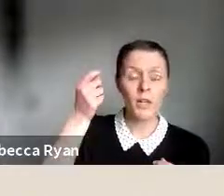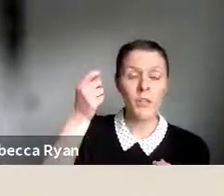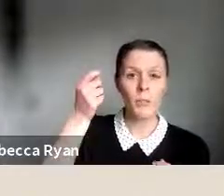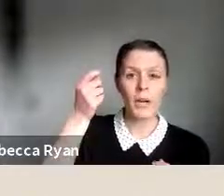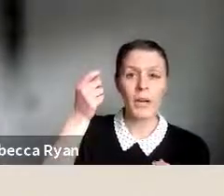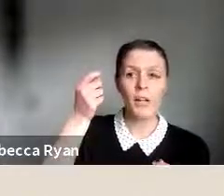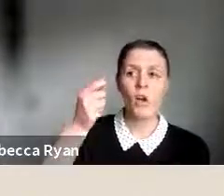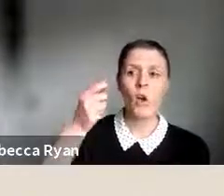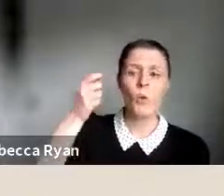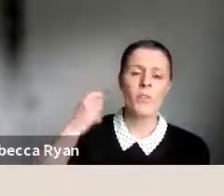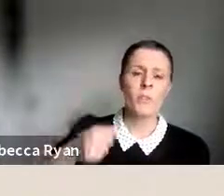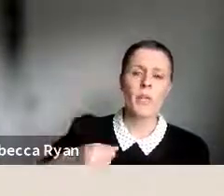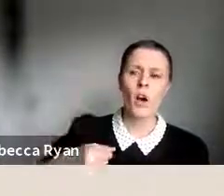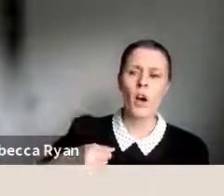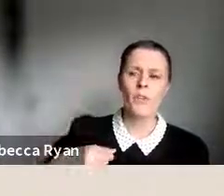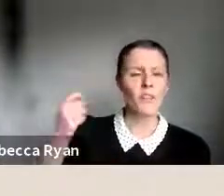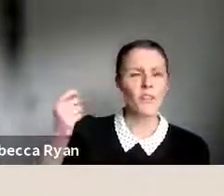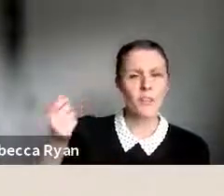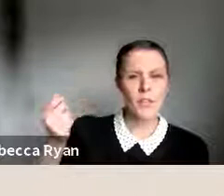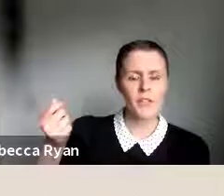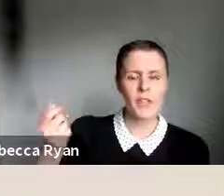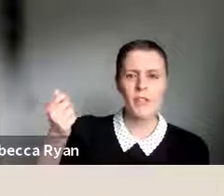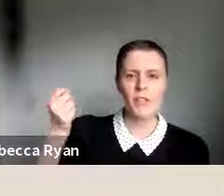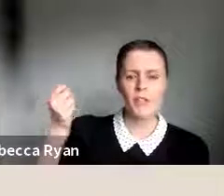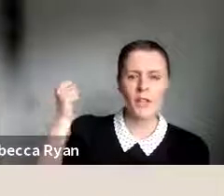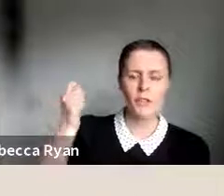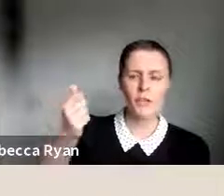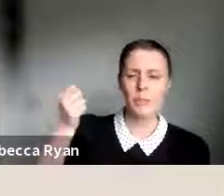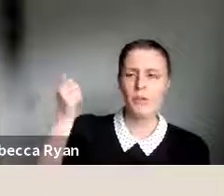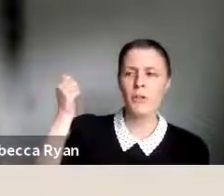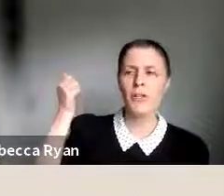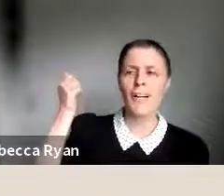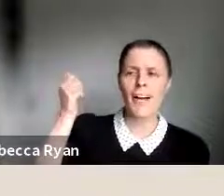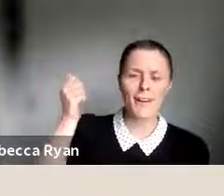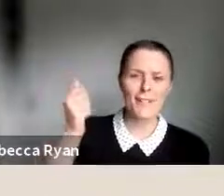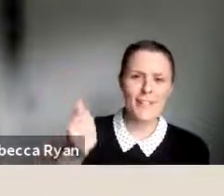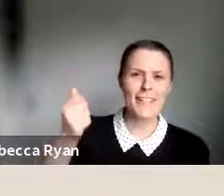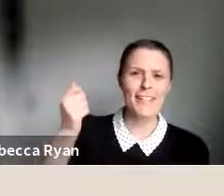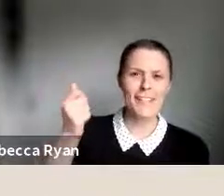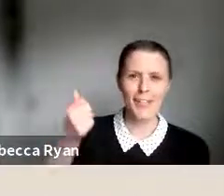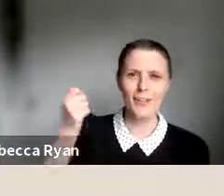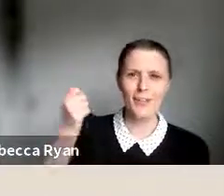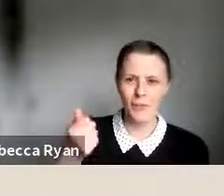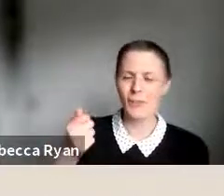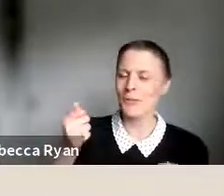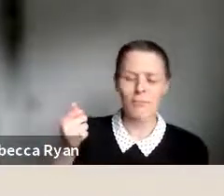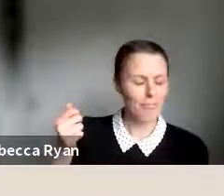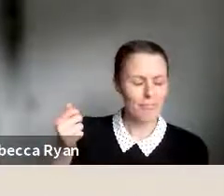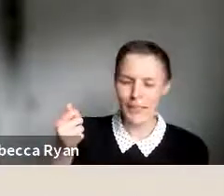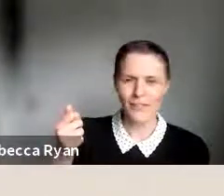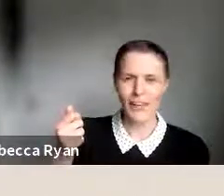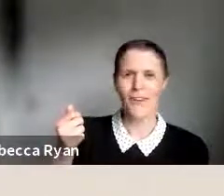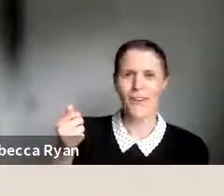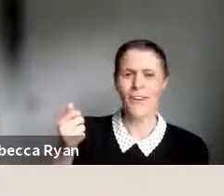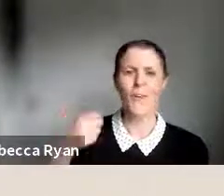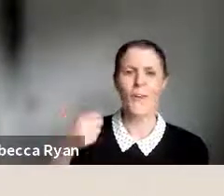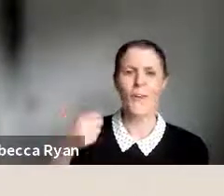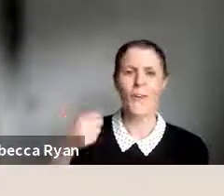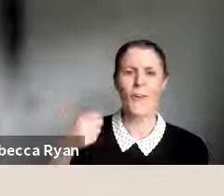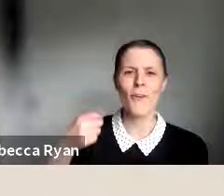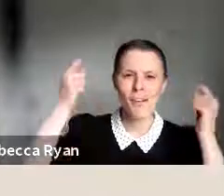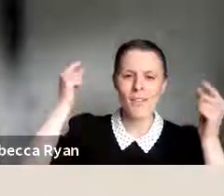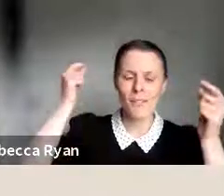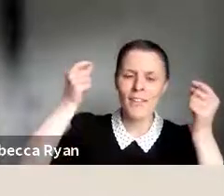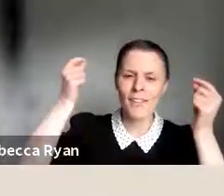blood clot in the brain with something called, that's CVST, cerebral venous sinus thrombosis, big fat word